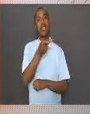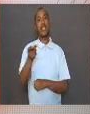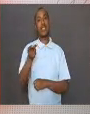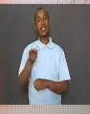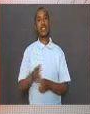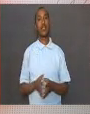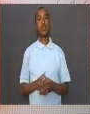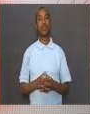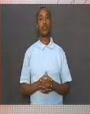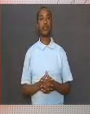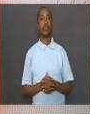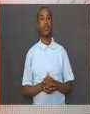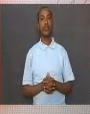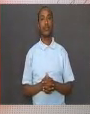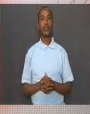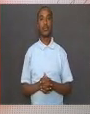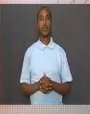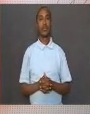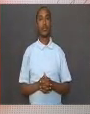and particles.